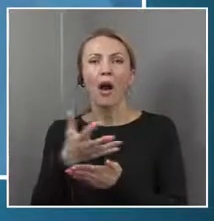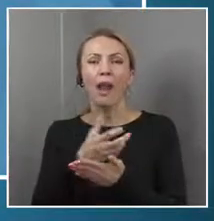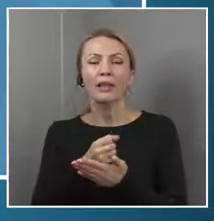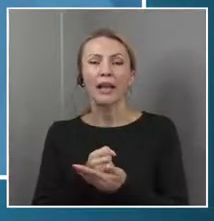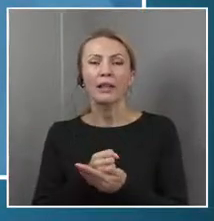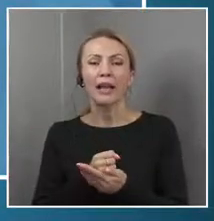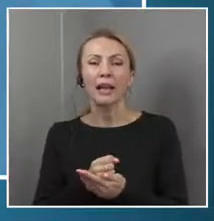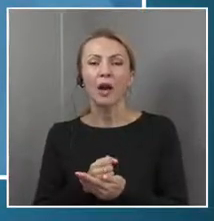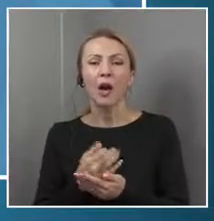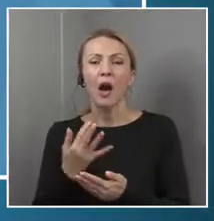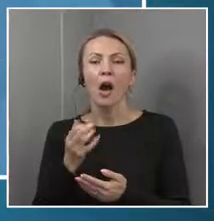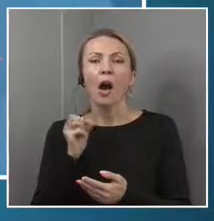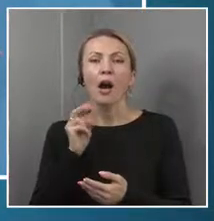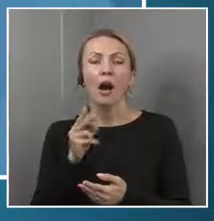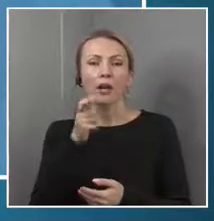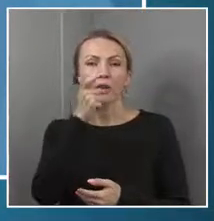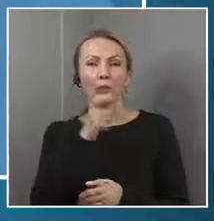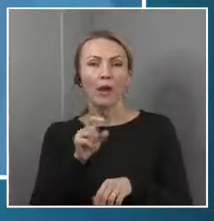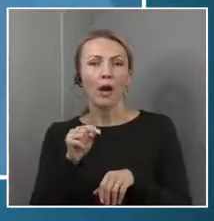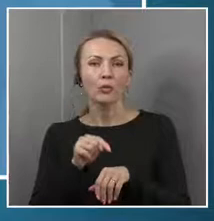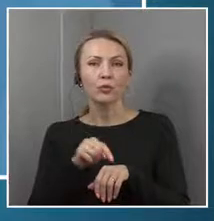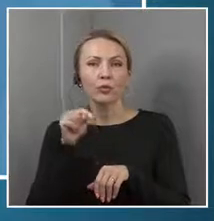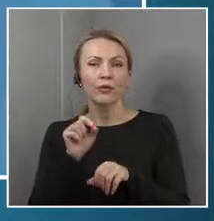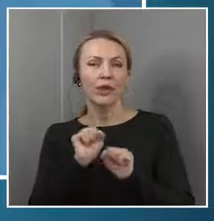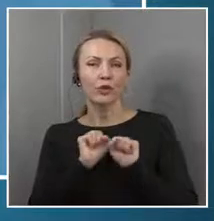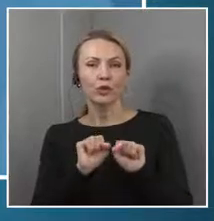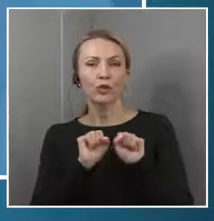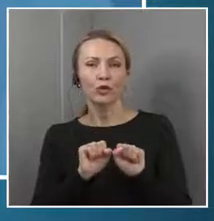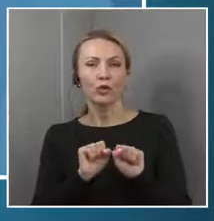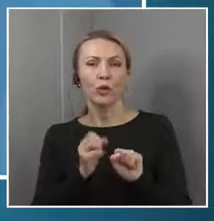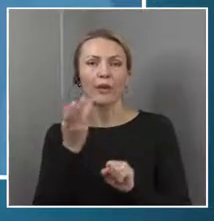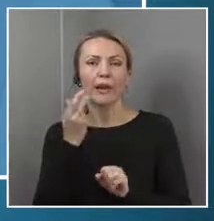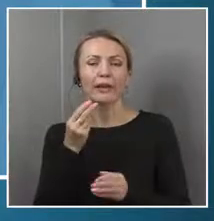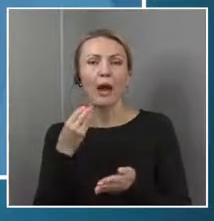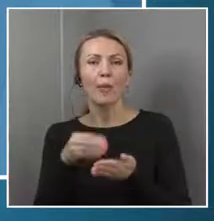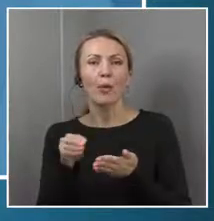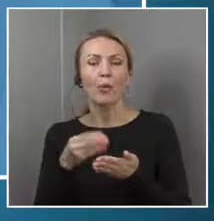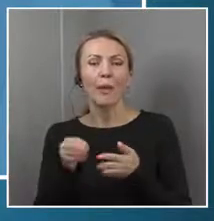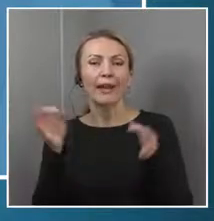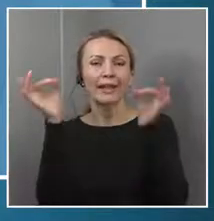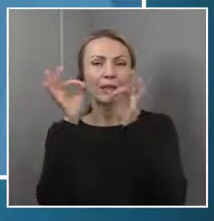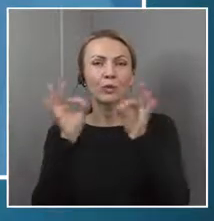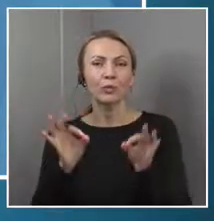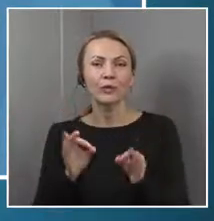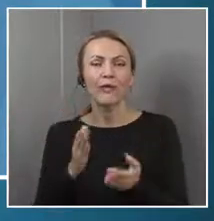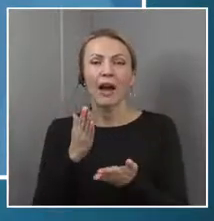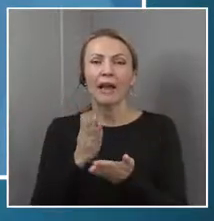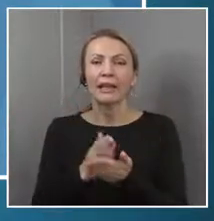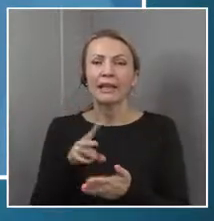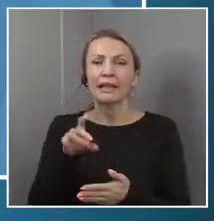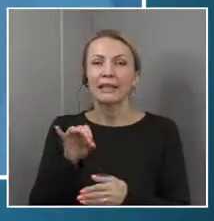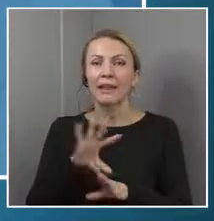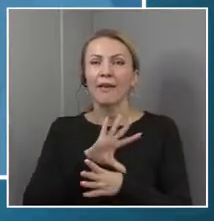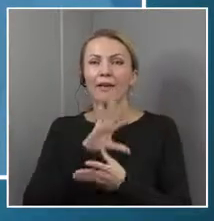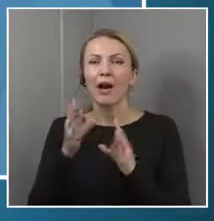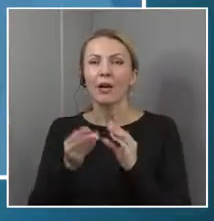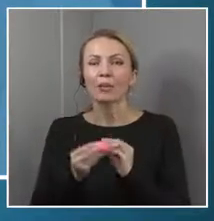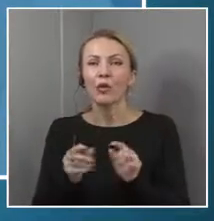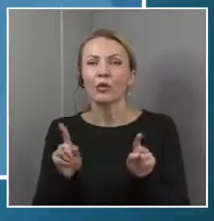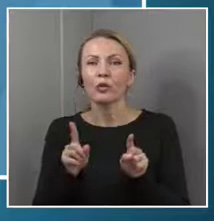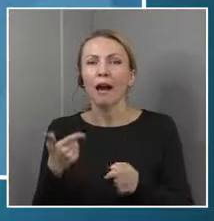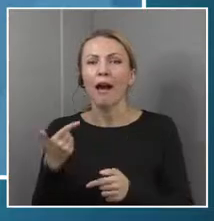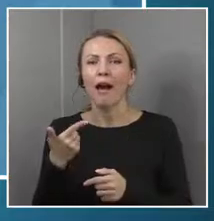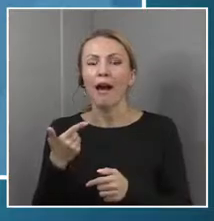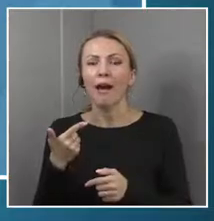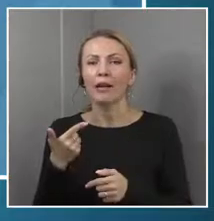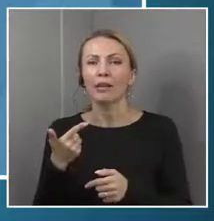And I wanted to ask you, Denis, because you are a collector, how secure do you feel as a collector? Are there